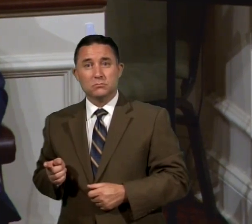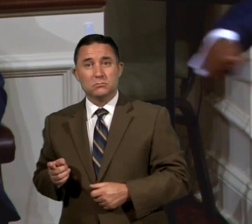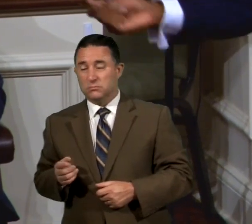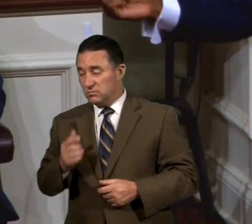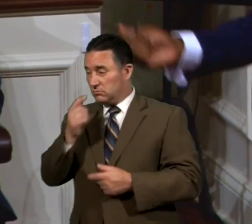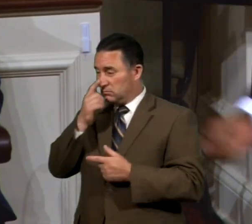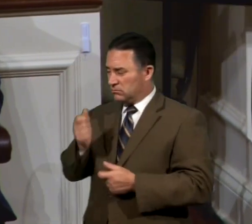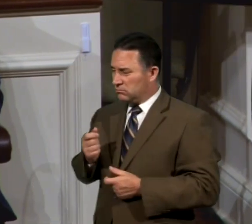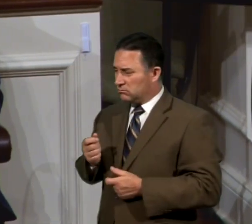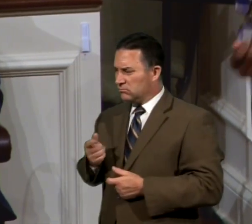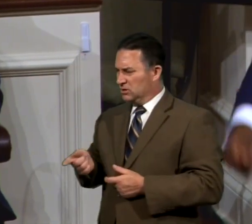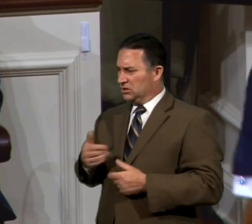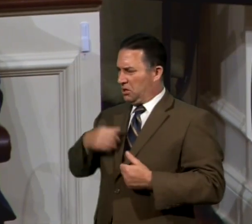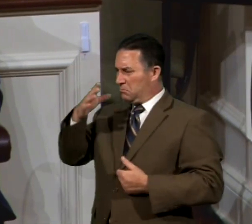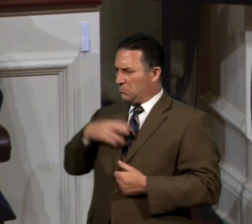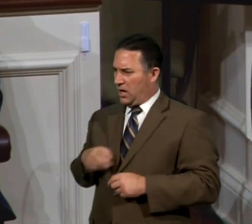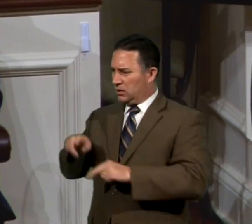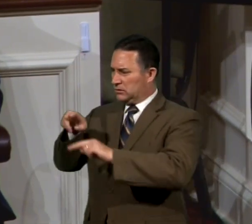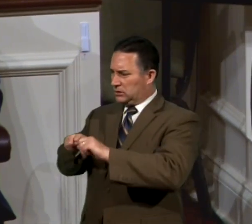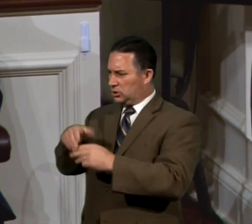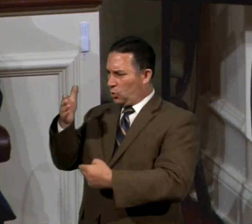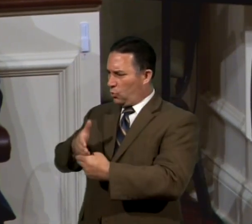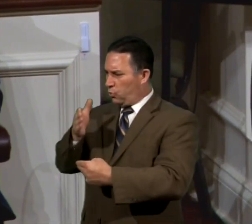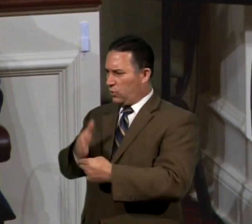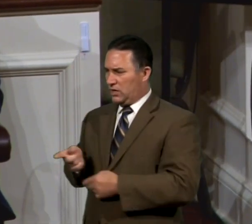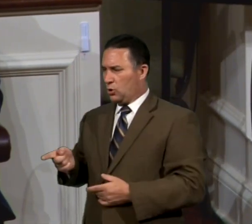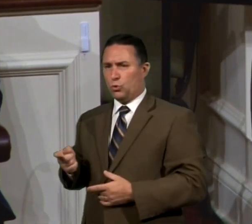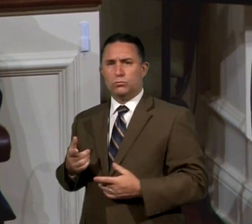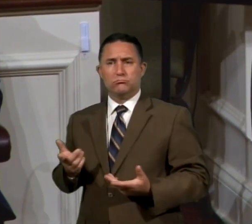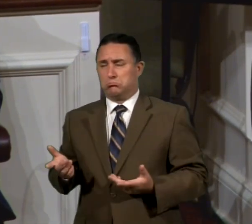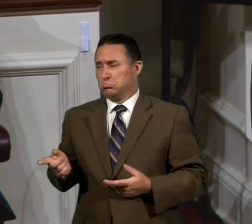Nobody is intrigued by this young man sitting in the window.